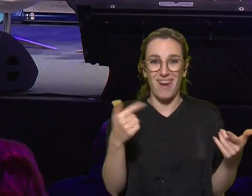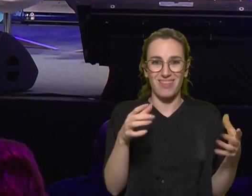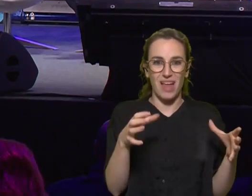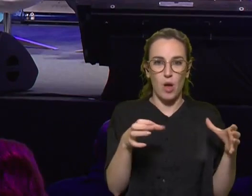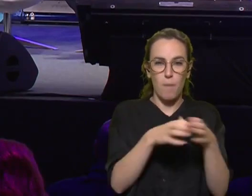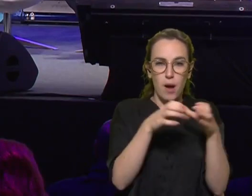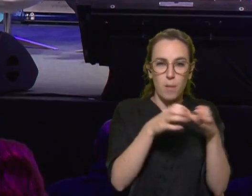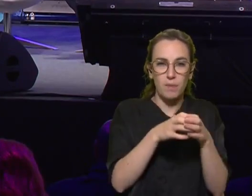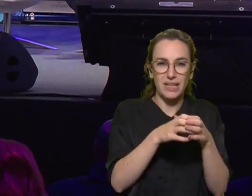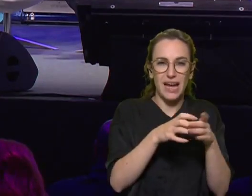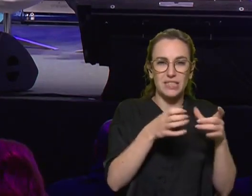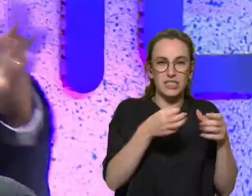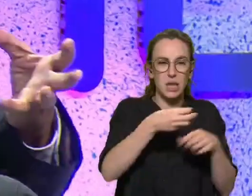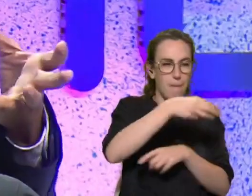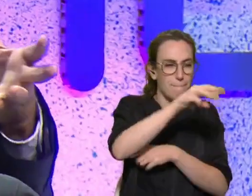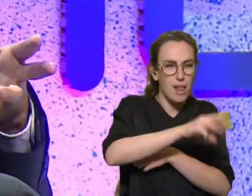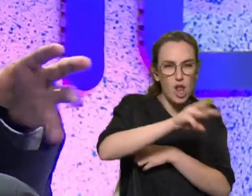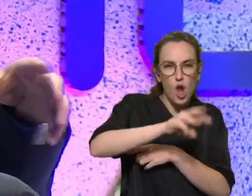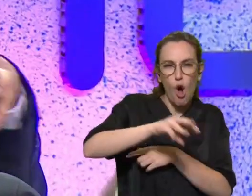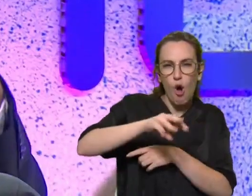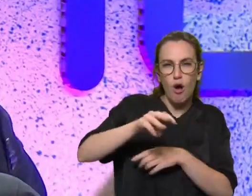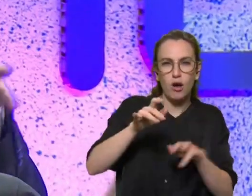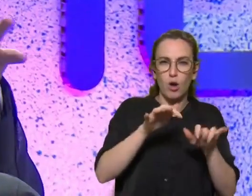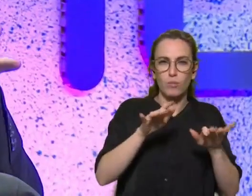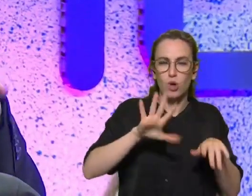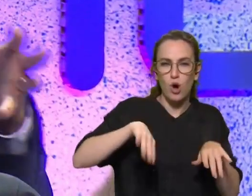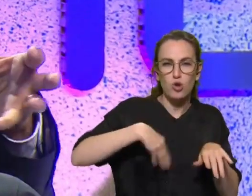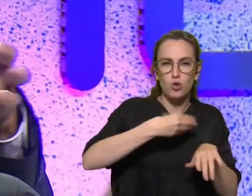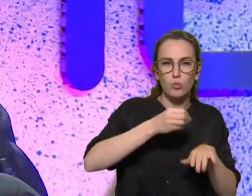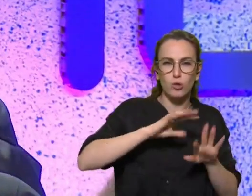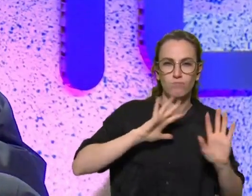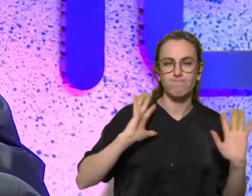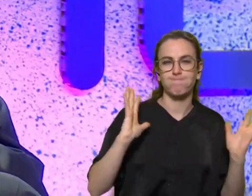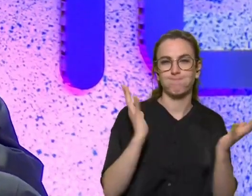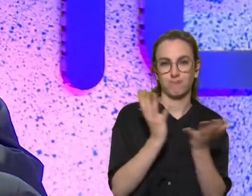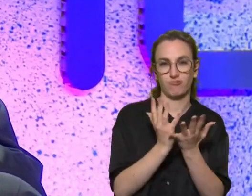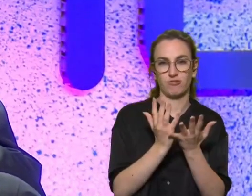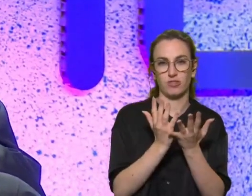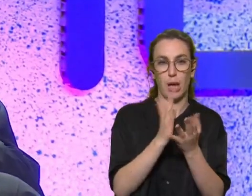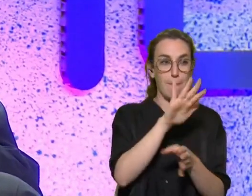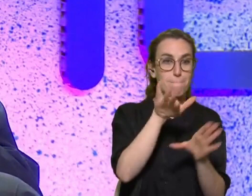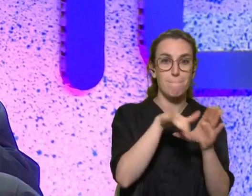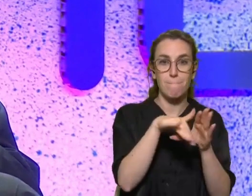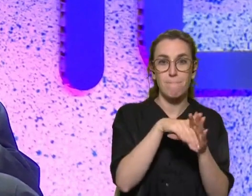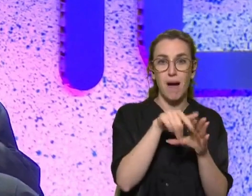community with hundreds and thousands of computers all over the world who are part of this network, and they have a